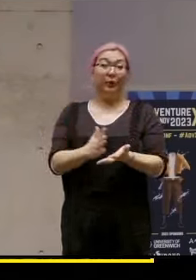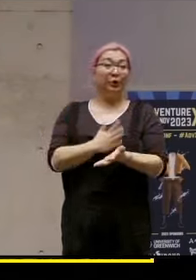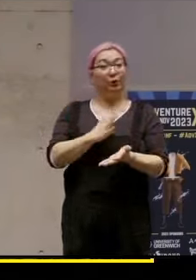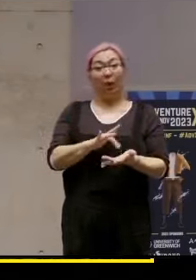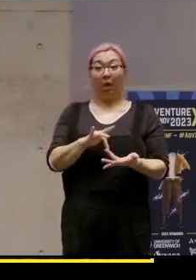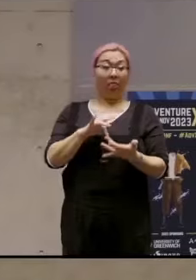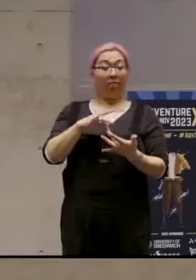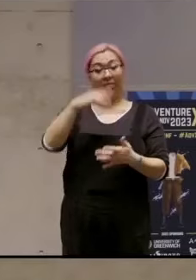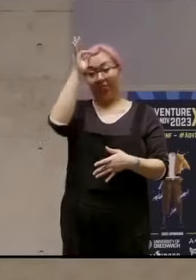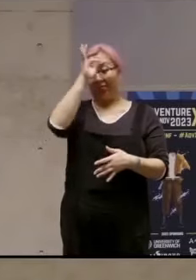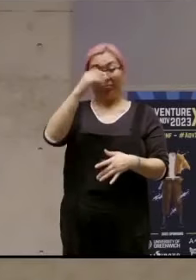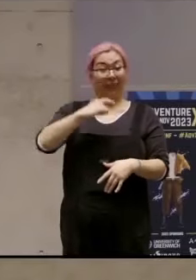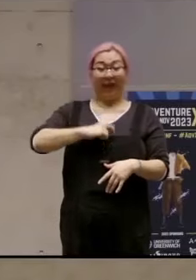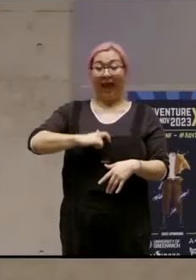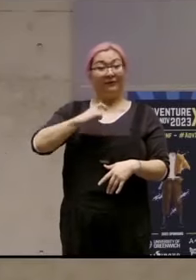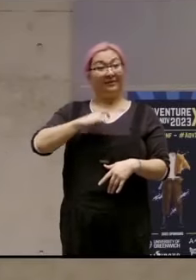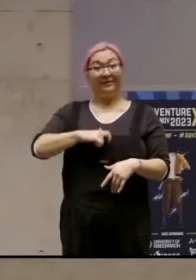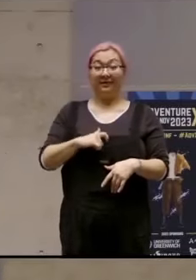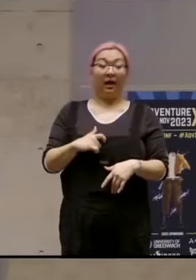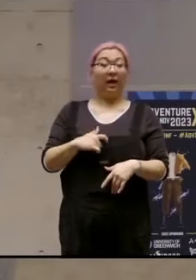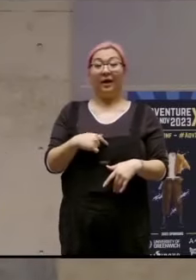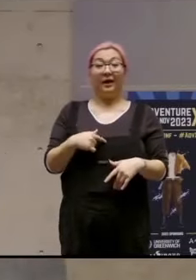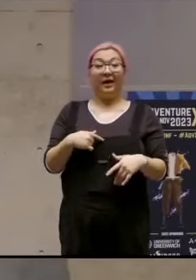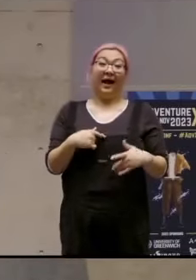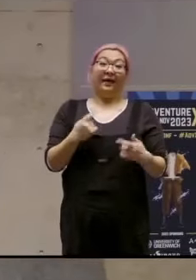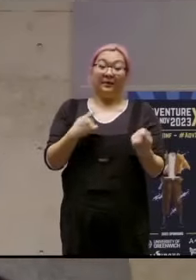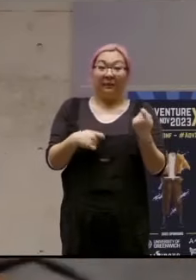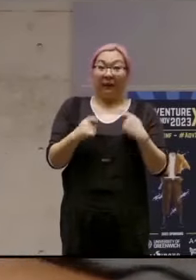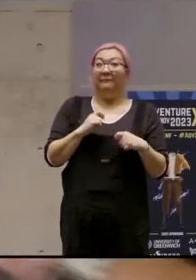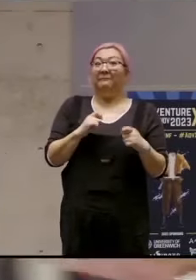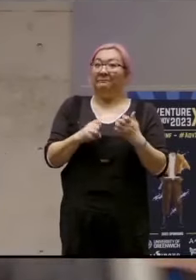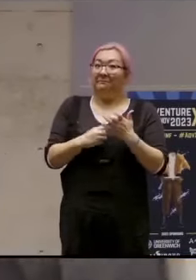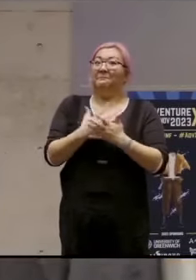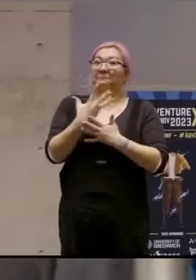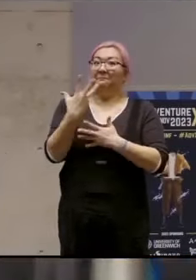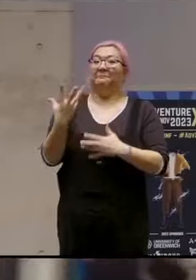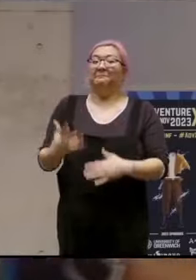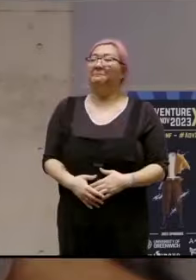design characters are starting to take shape.